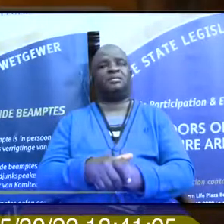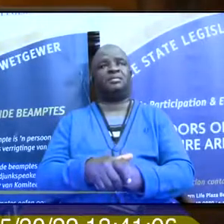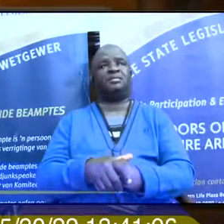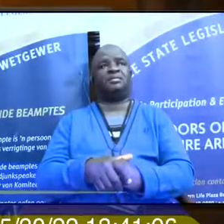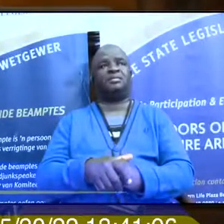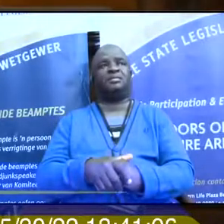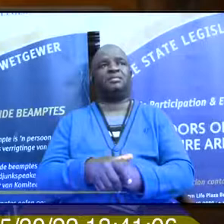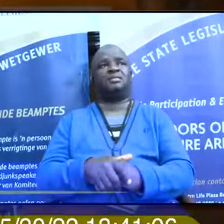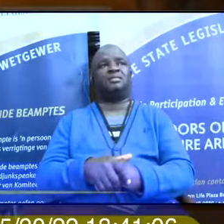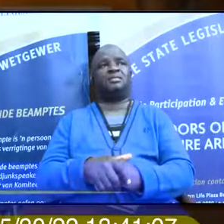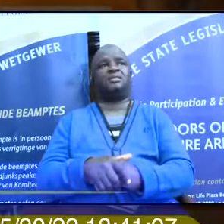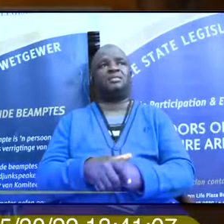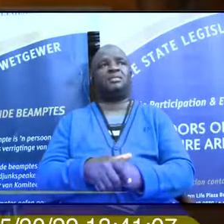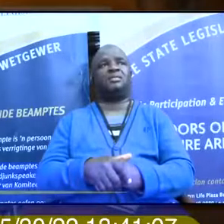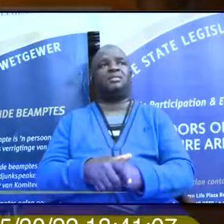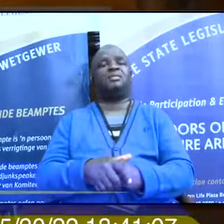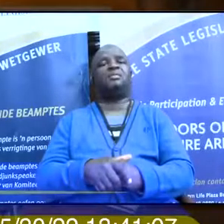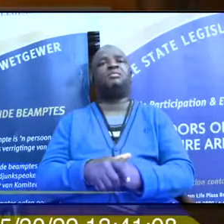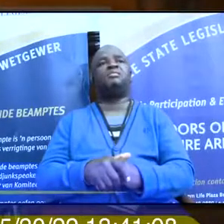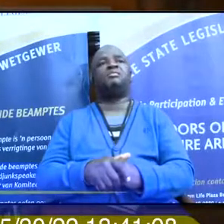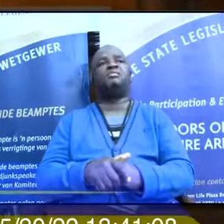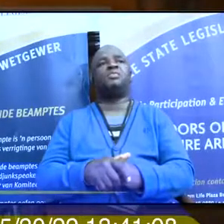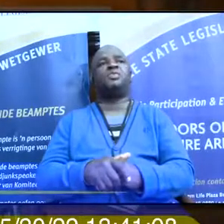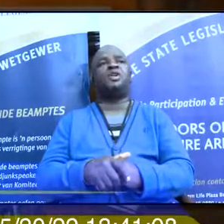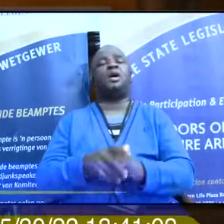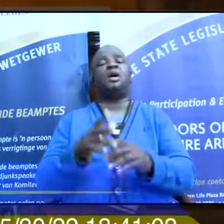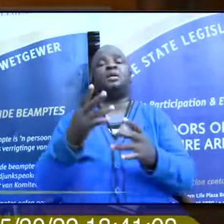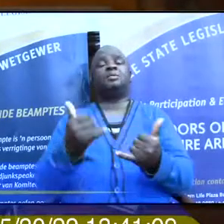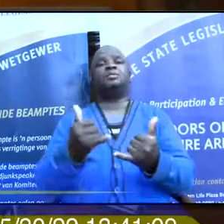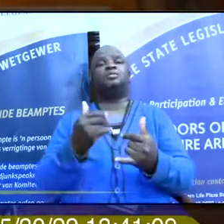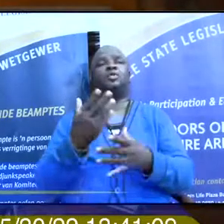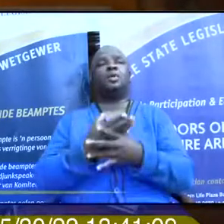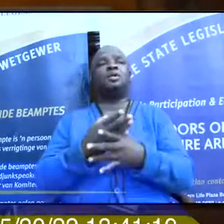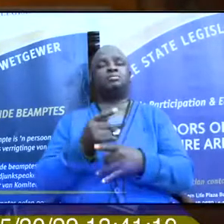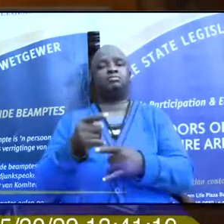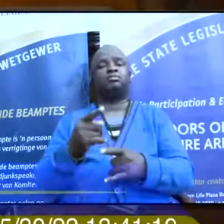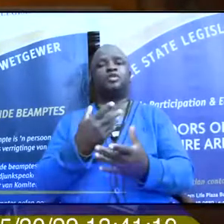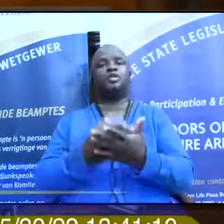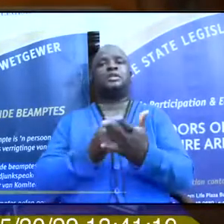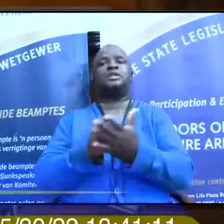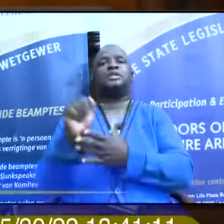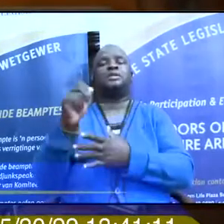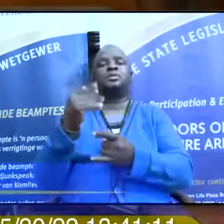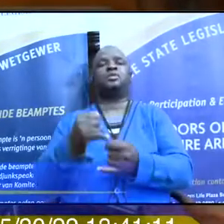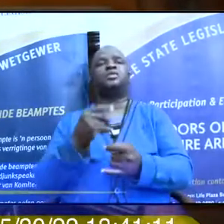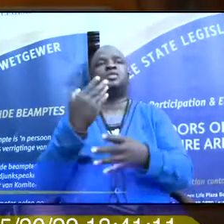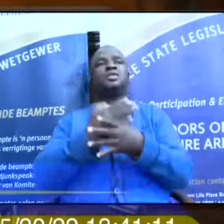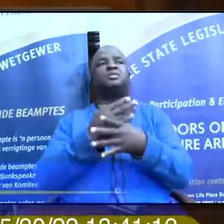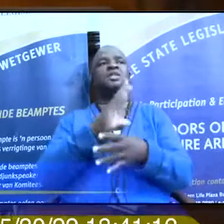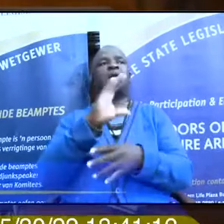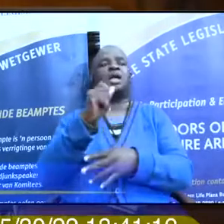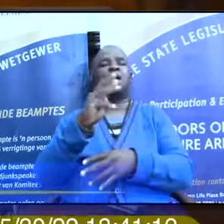today workers have been sold today they are working here for the cambridge they are now tomorrow being bought nearby